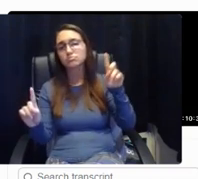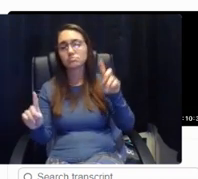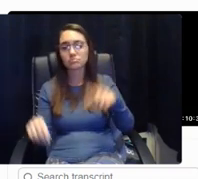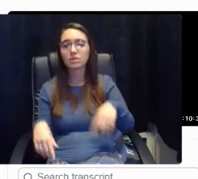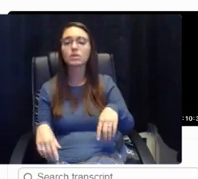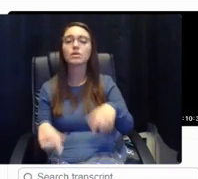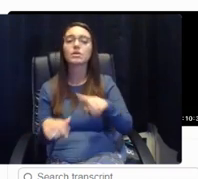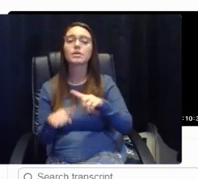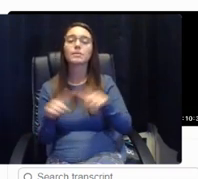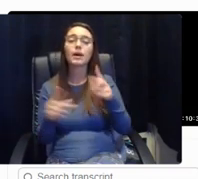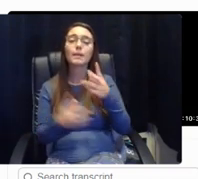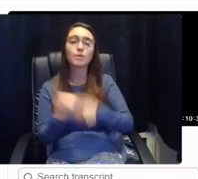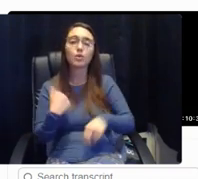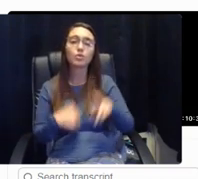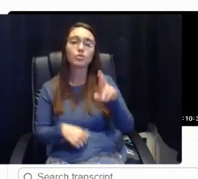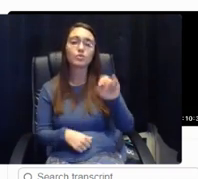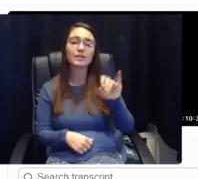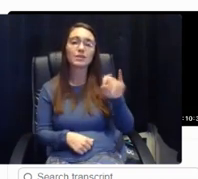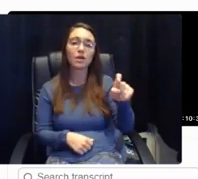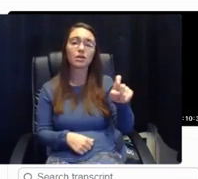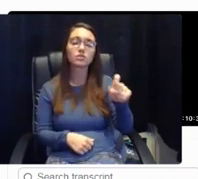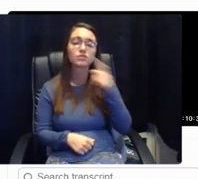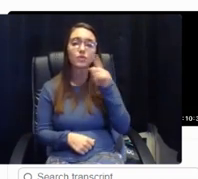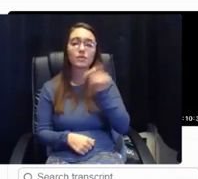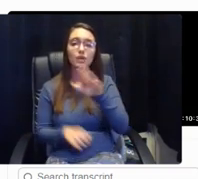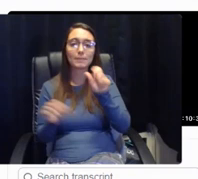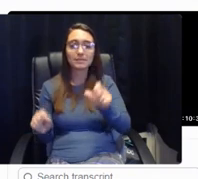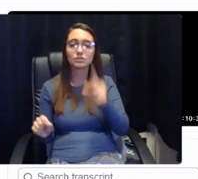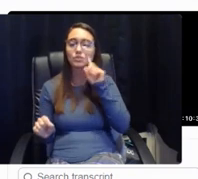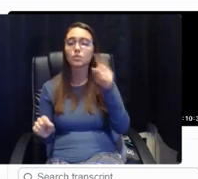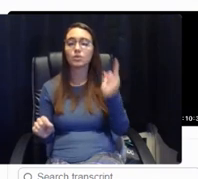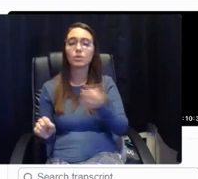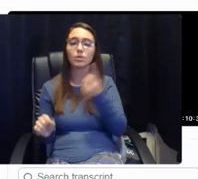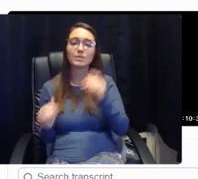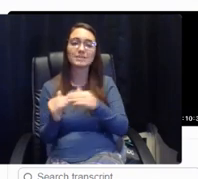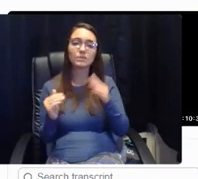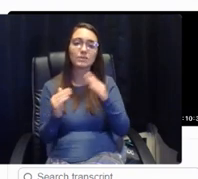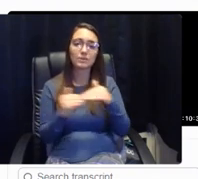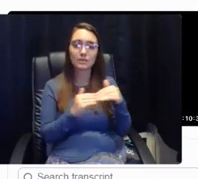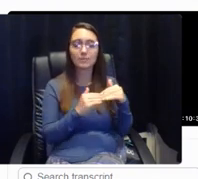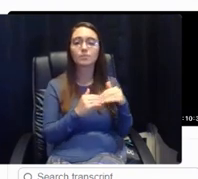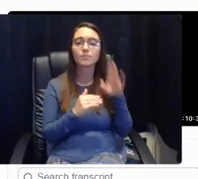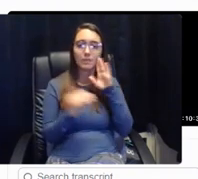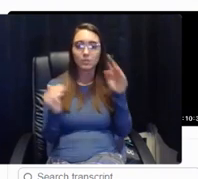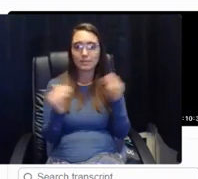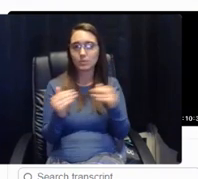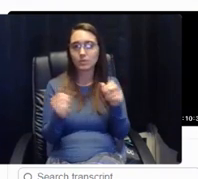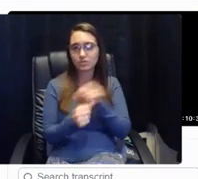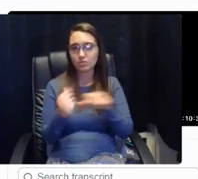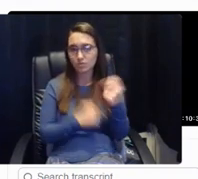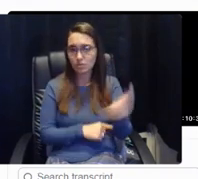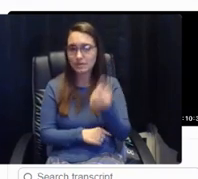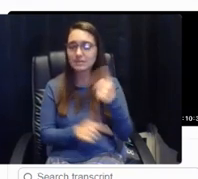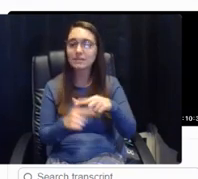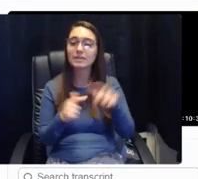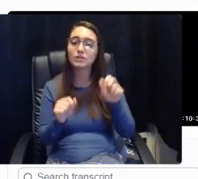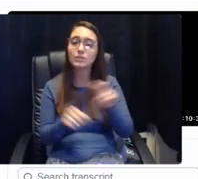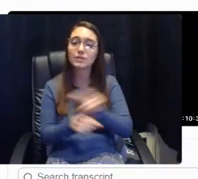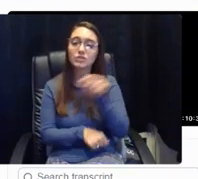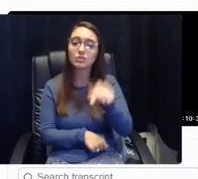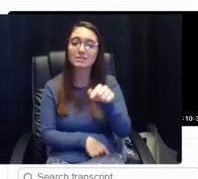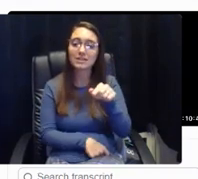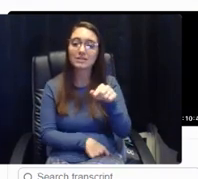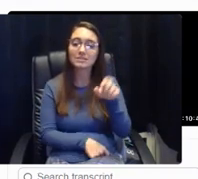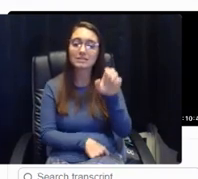will always their potential will always equilibrium. That means their potential always equal, and then you can use the